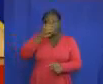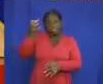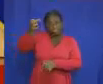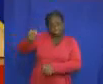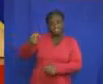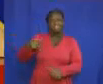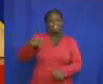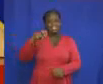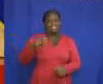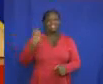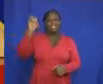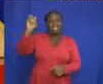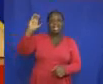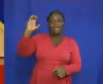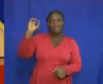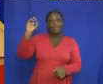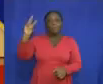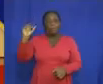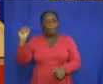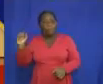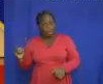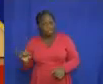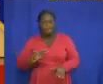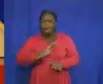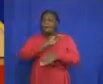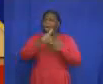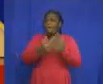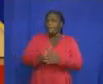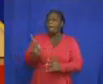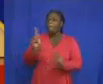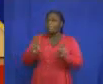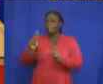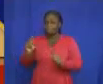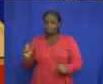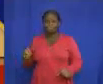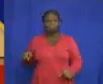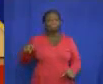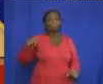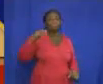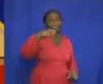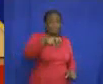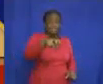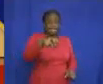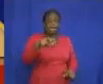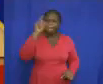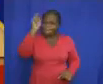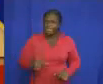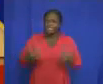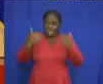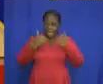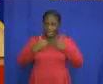ECOWAS Biomars. All passengers traveling in Ghana must have test results